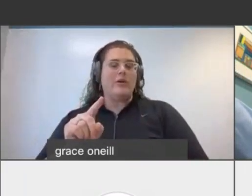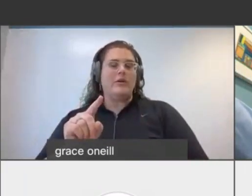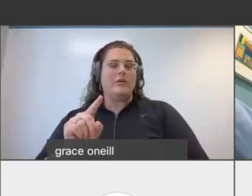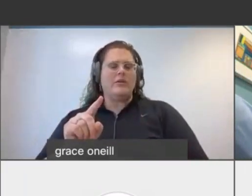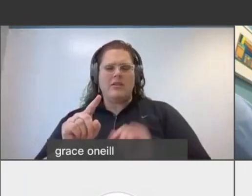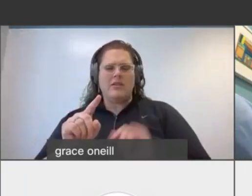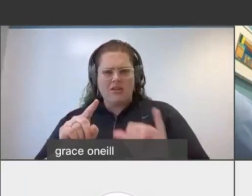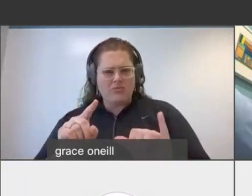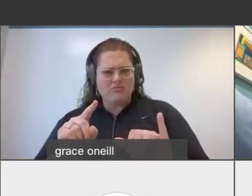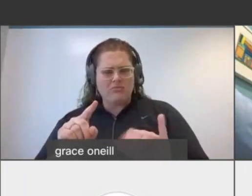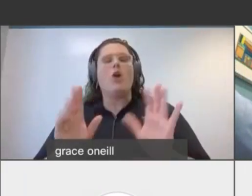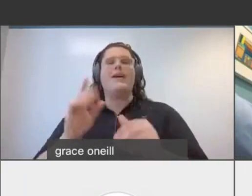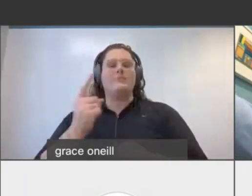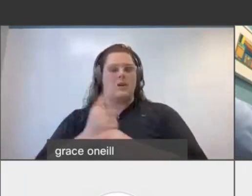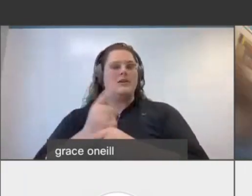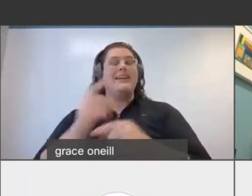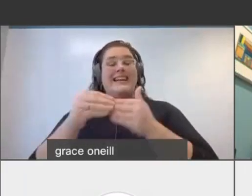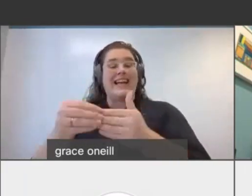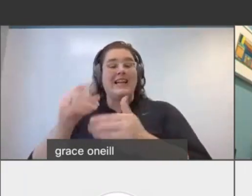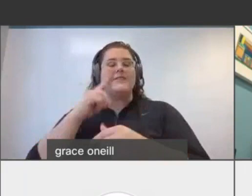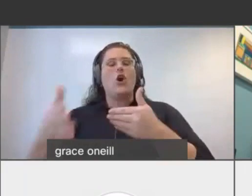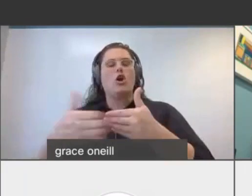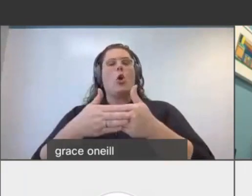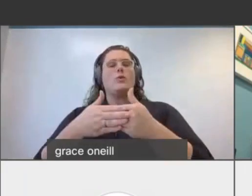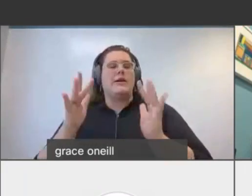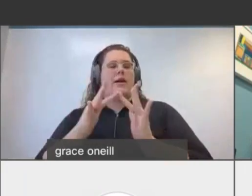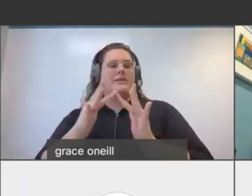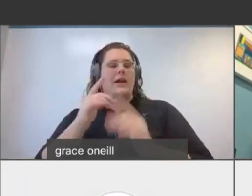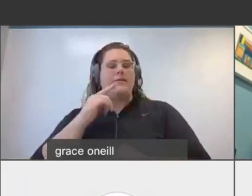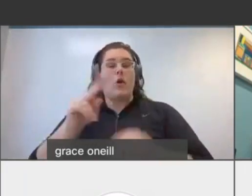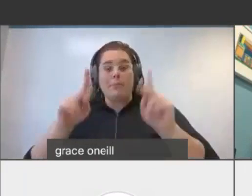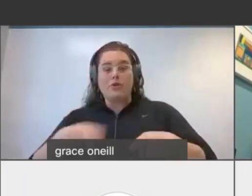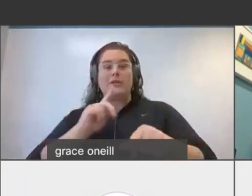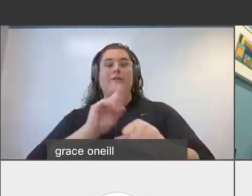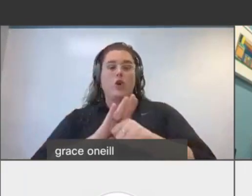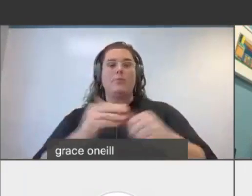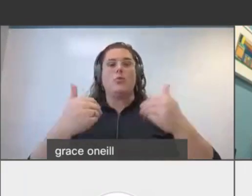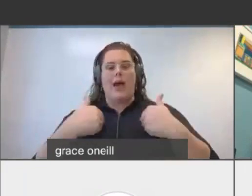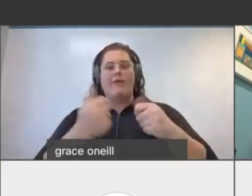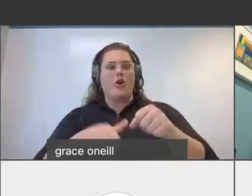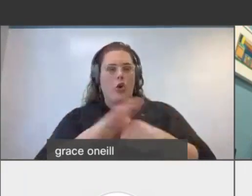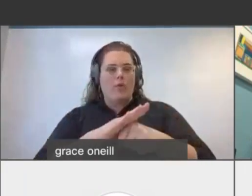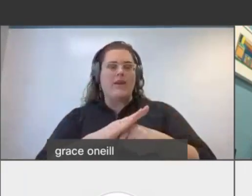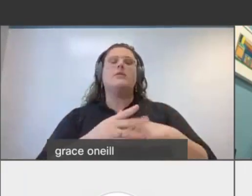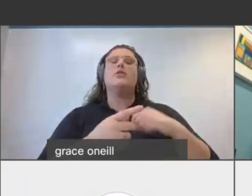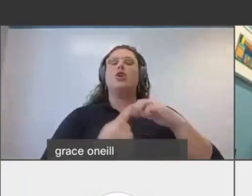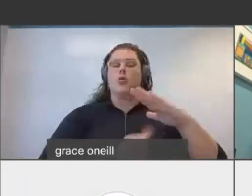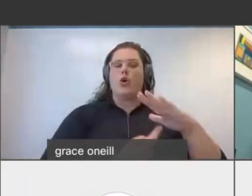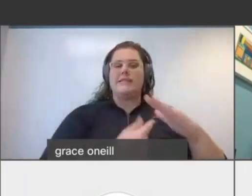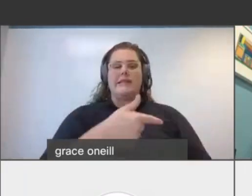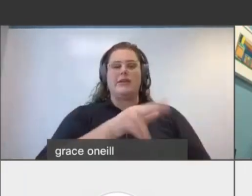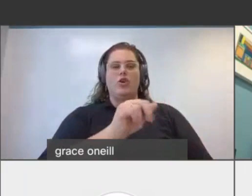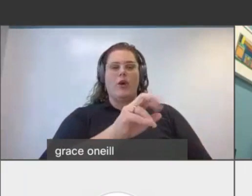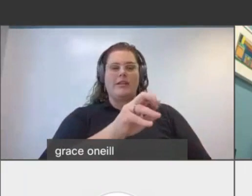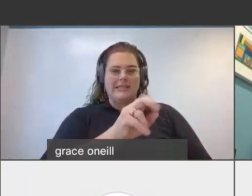oh, right, close contacts of a person confirmed to have COVID-19, quarantine and testing, November